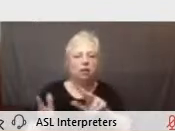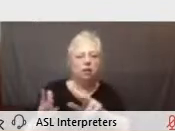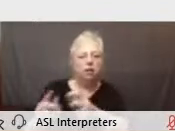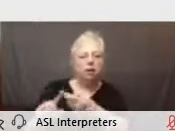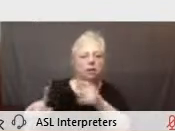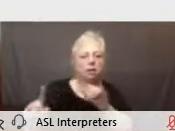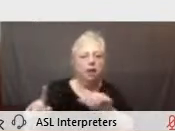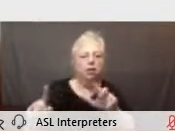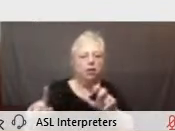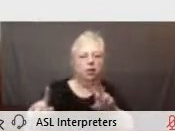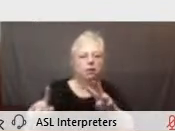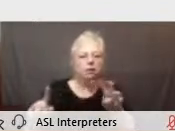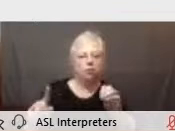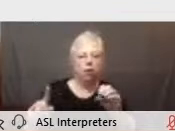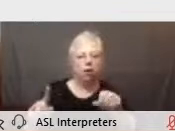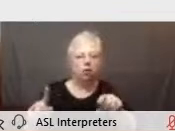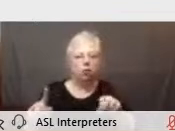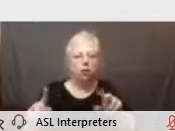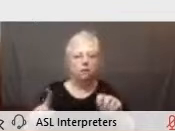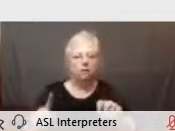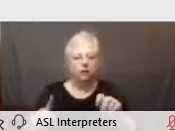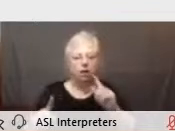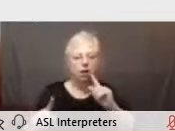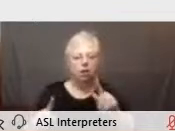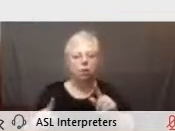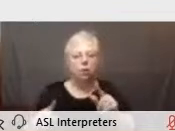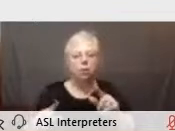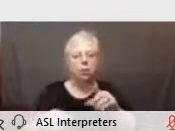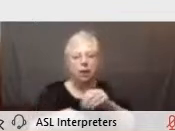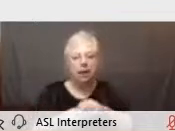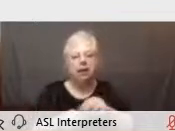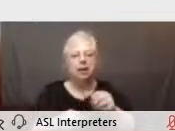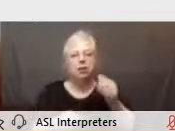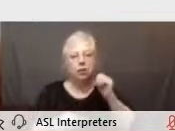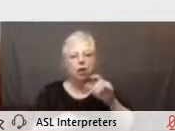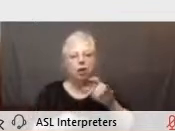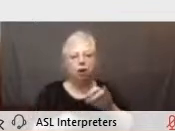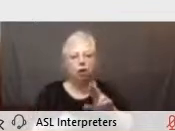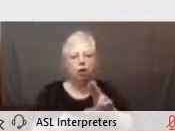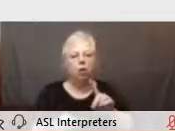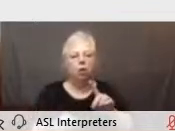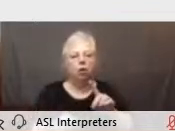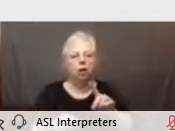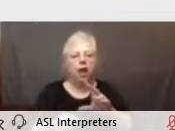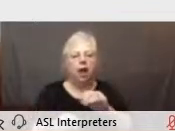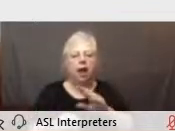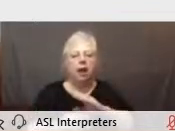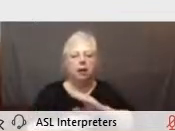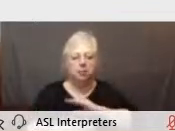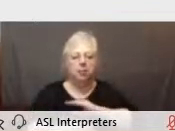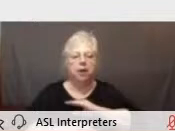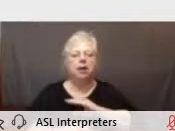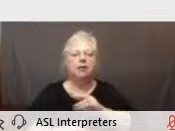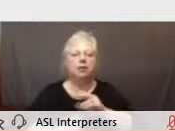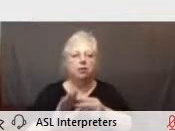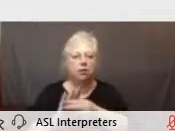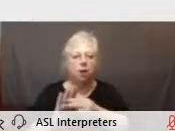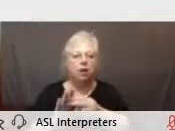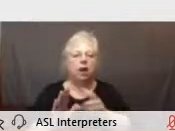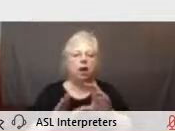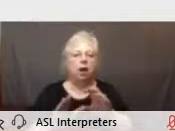of which is proposed to lie within the required rear yard and meets applicable zoning codes and